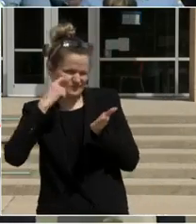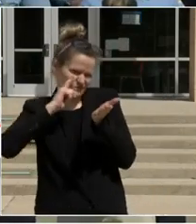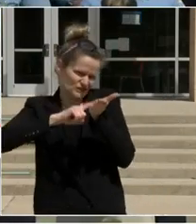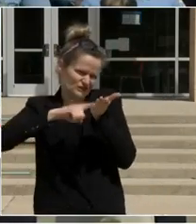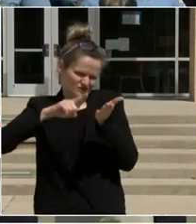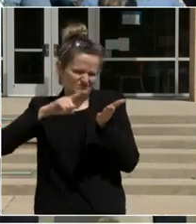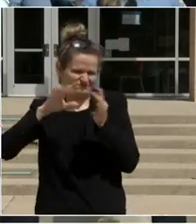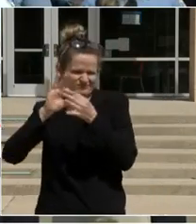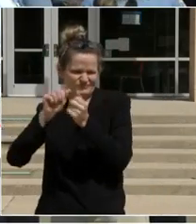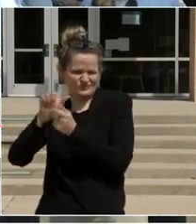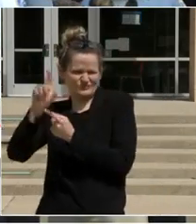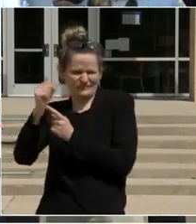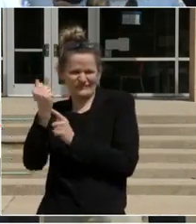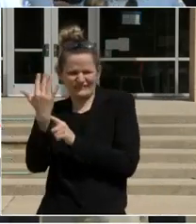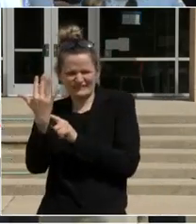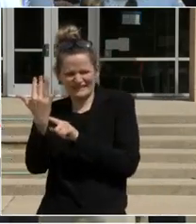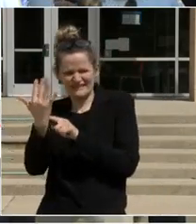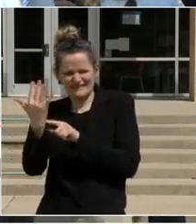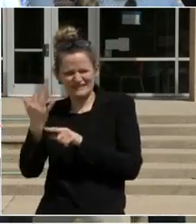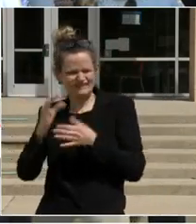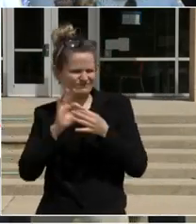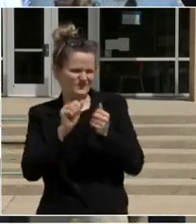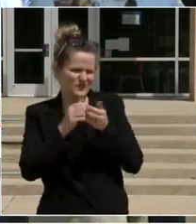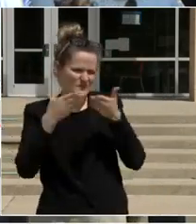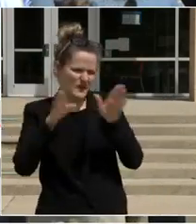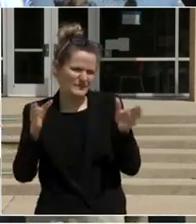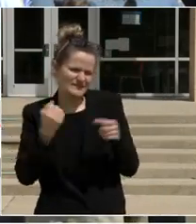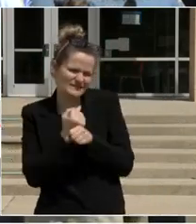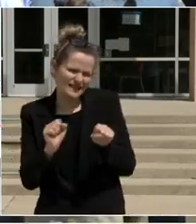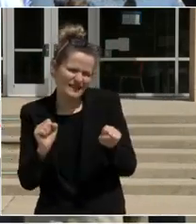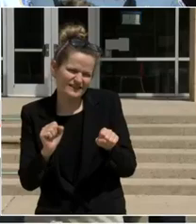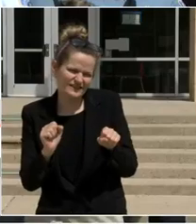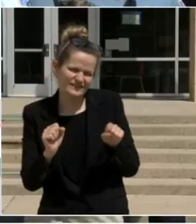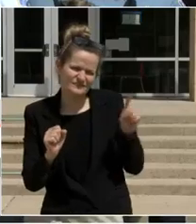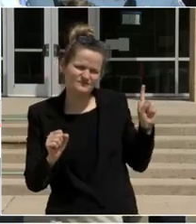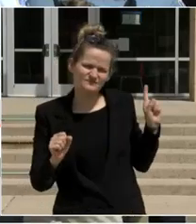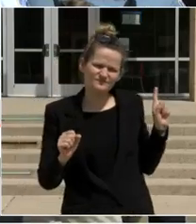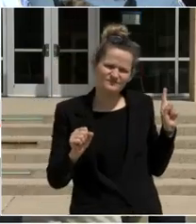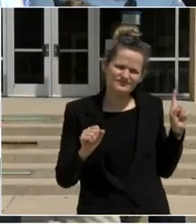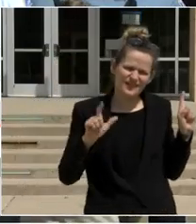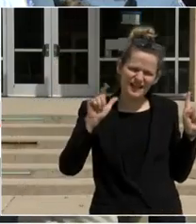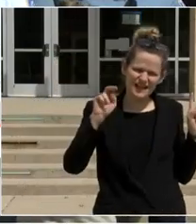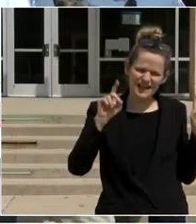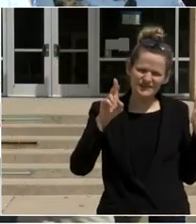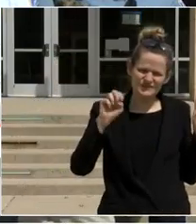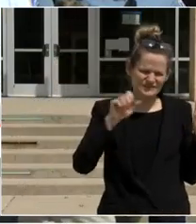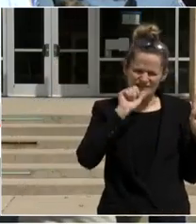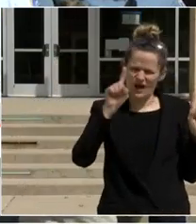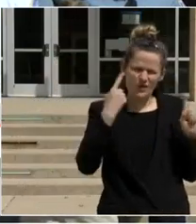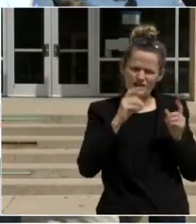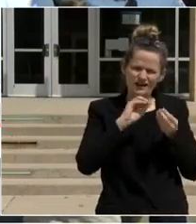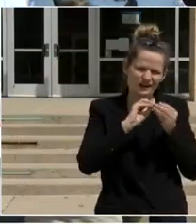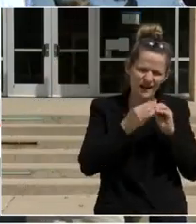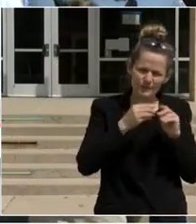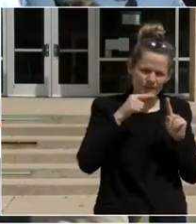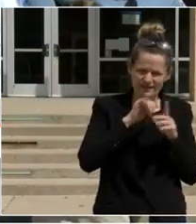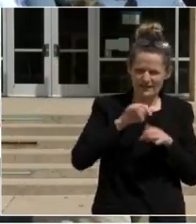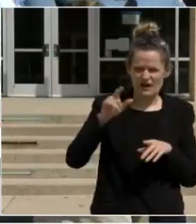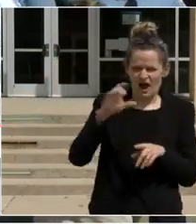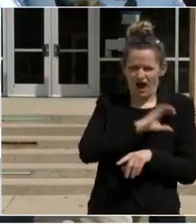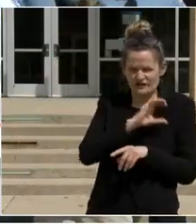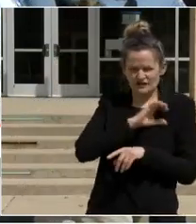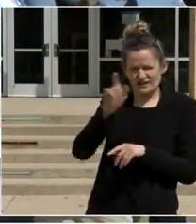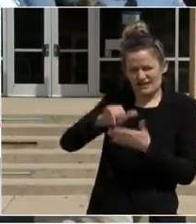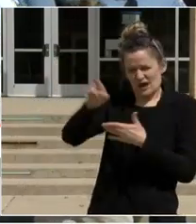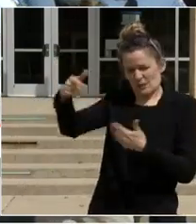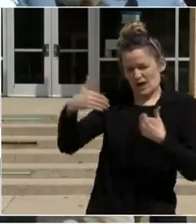Justice, Kevin Donahue said something along the lines of, it's not just how many officers you have, it's how you use them. It's effectively arguing that, again, you could have 10,000